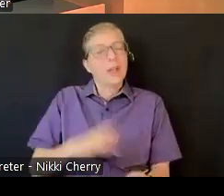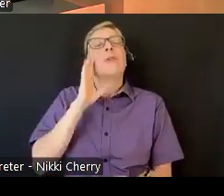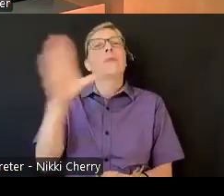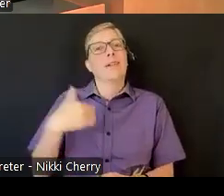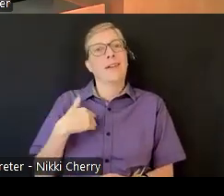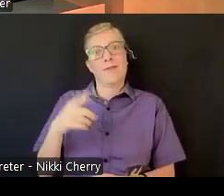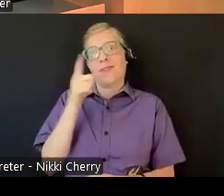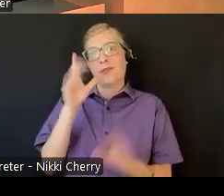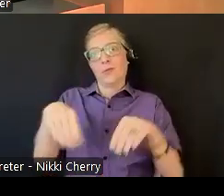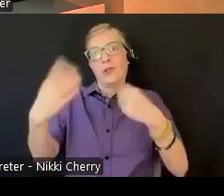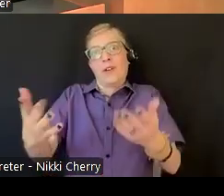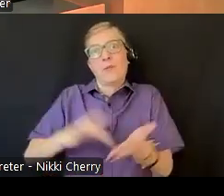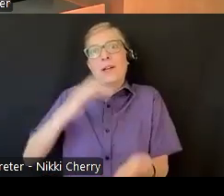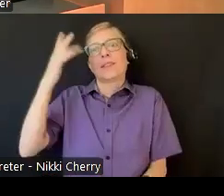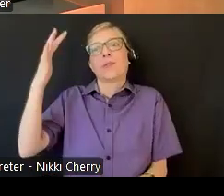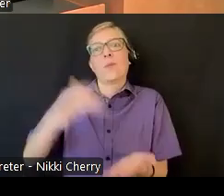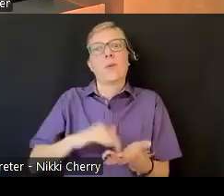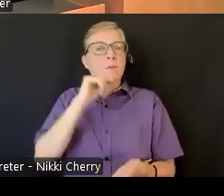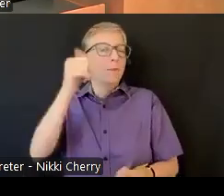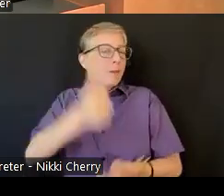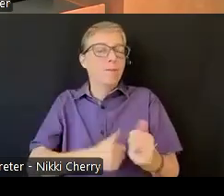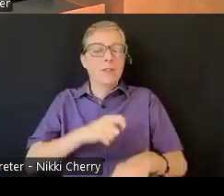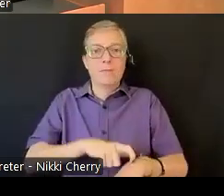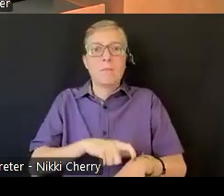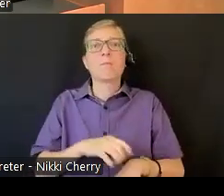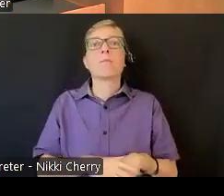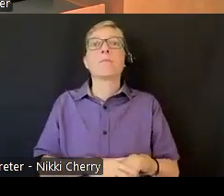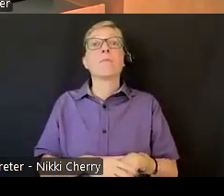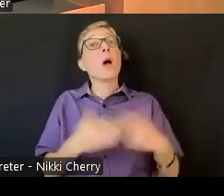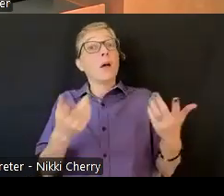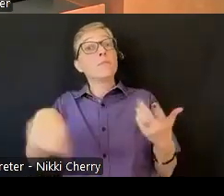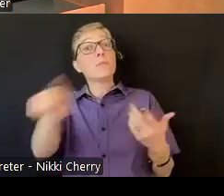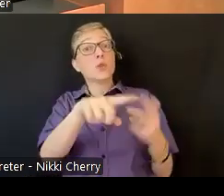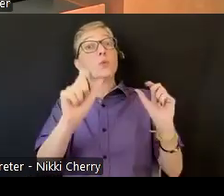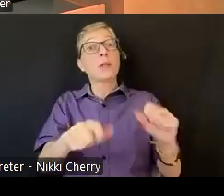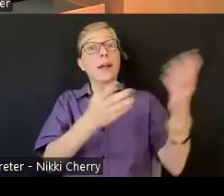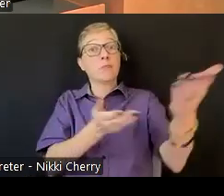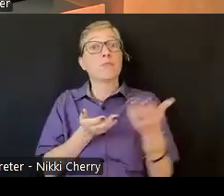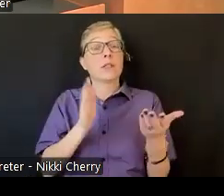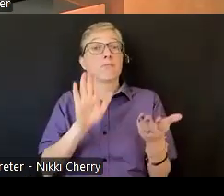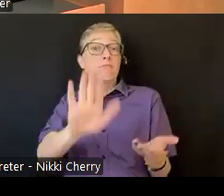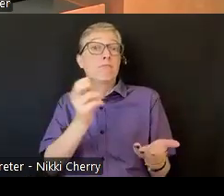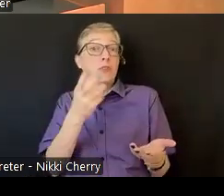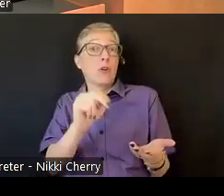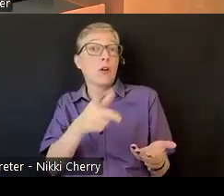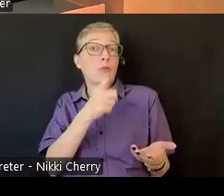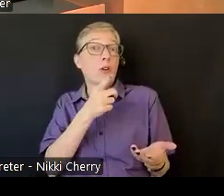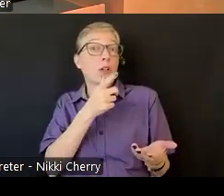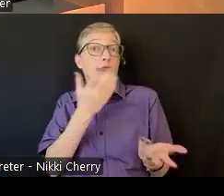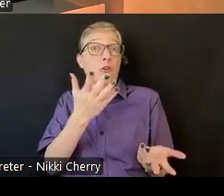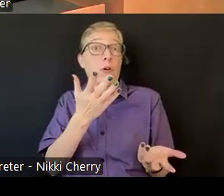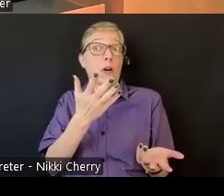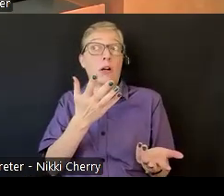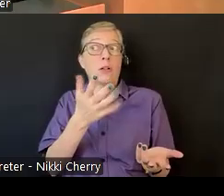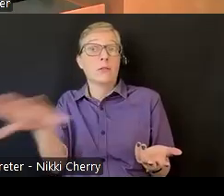and we also look forward to welcoming you here to bring your own lunch. You can have other people's lunch, whatever you want